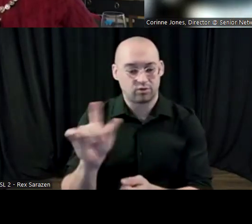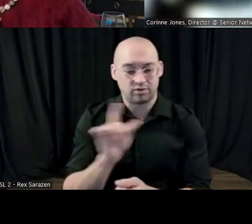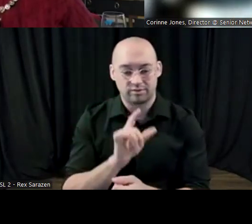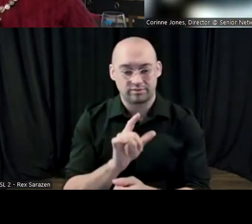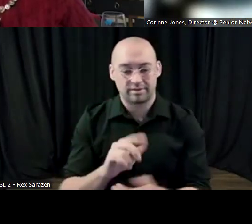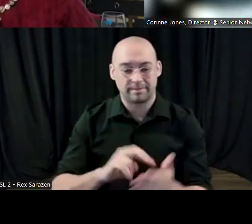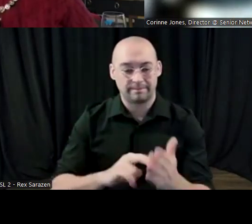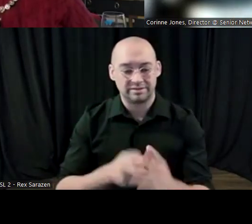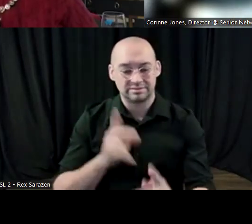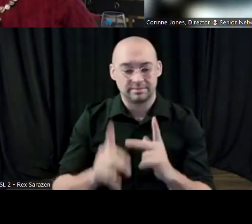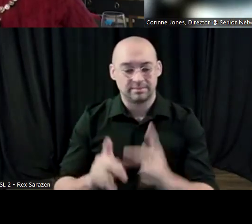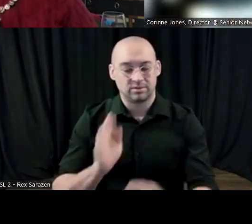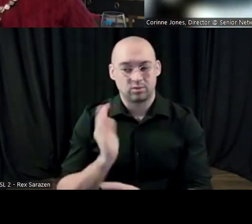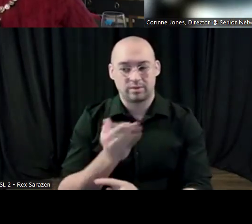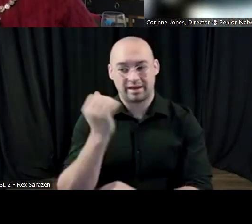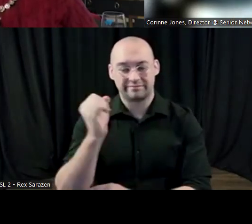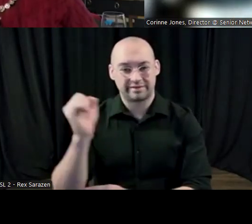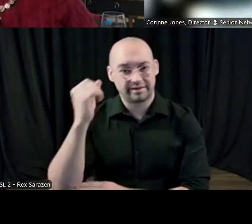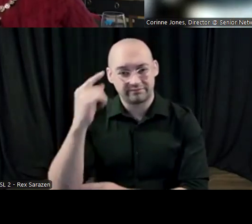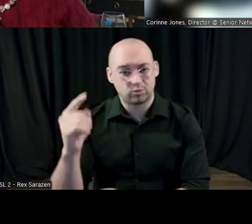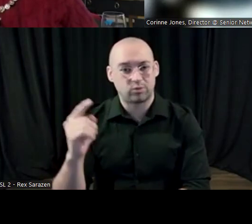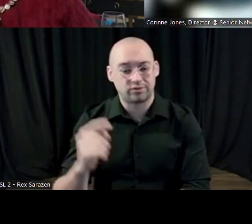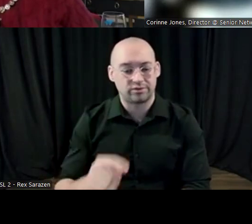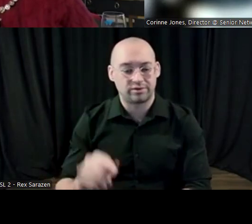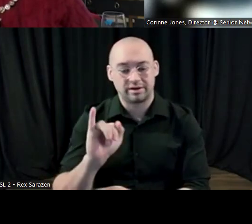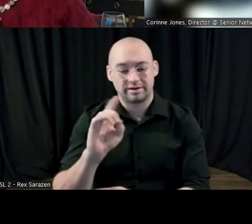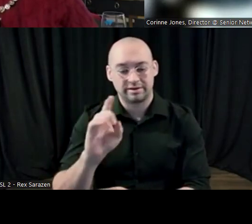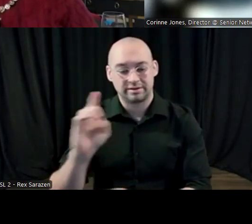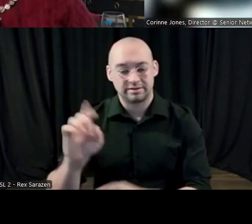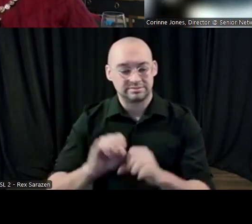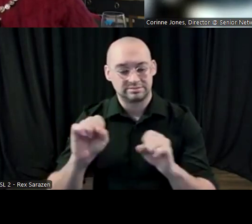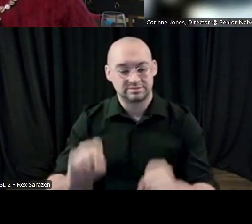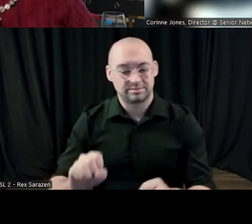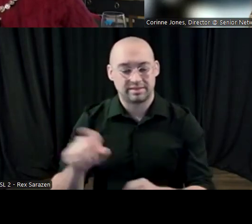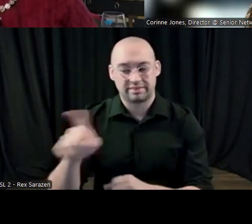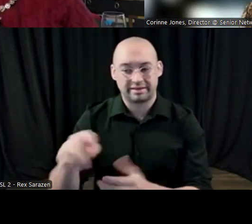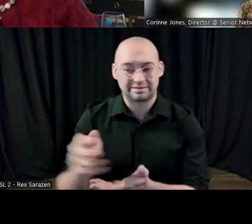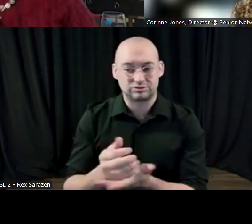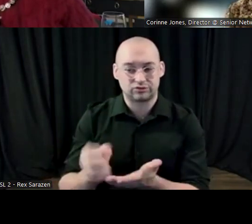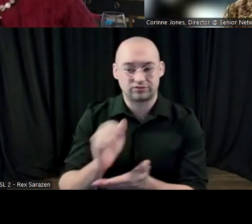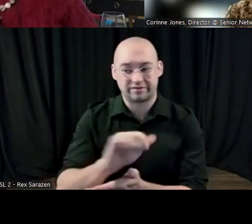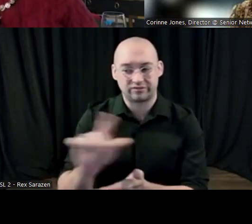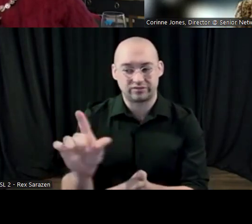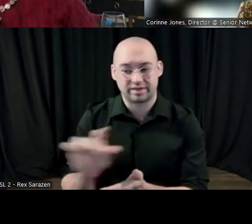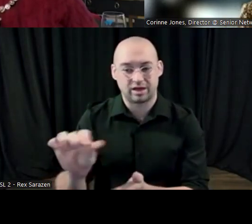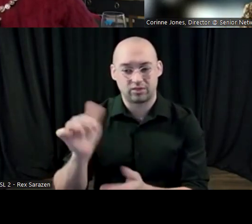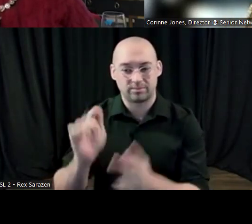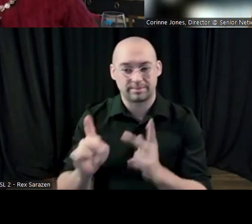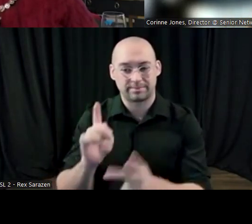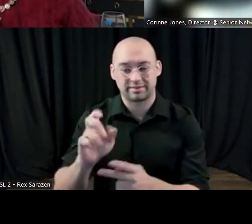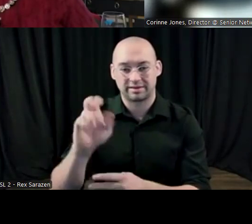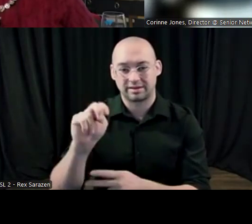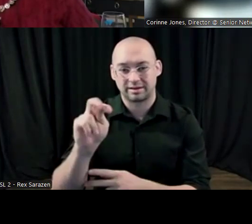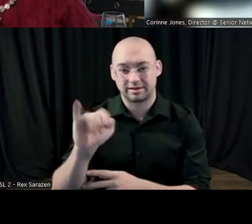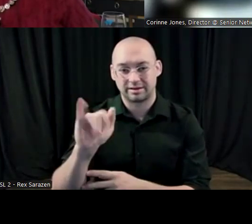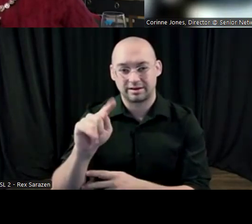people that I advocate for in the IDD system, they deserve everything that everybody else is entitled to. And I